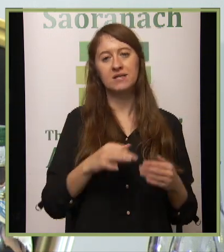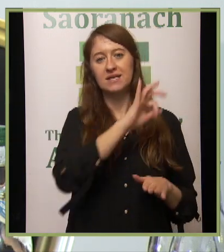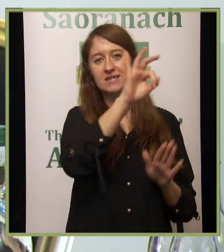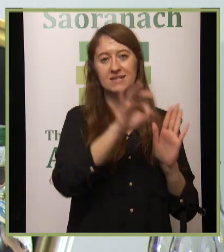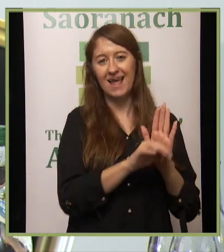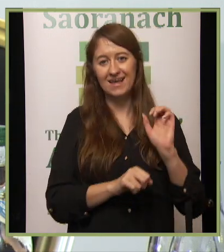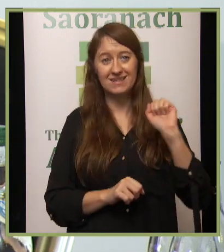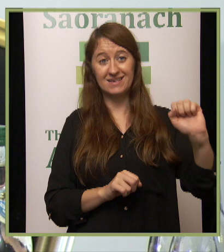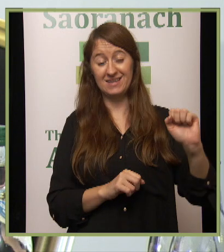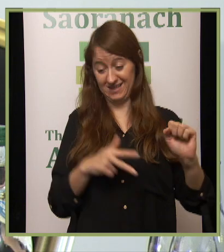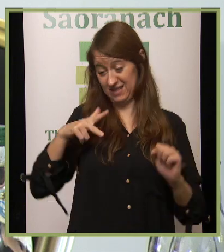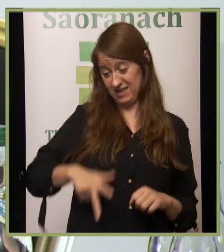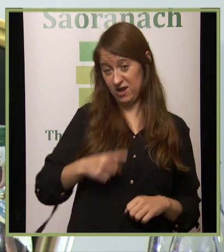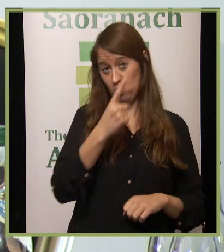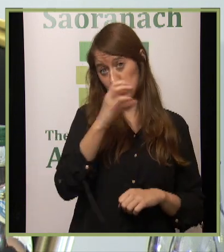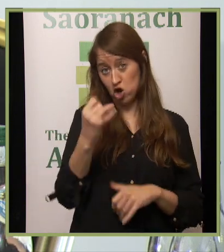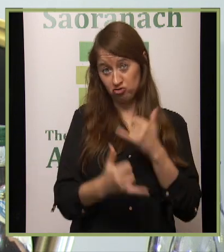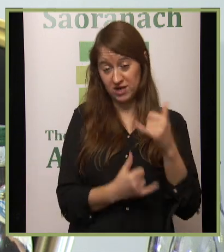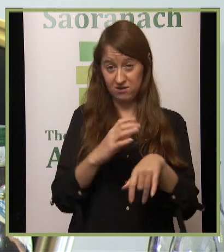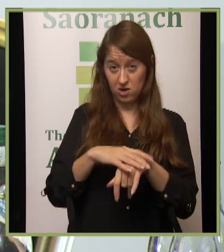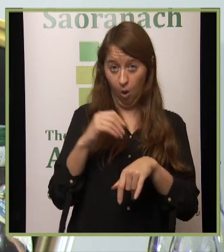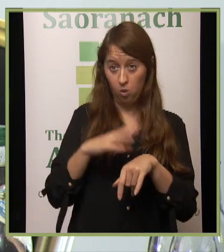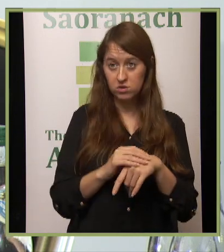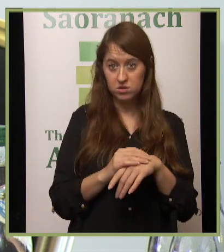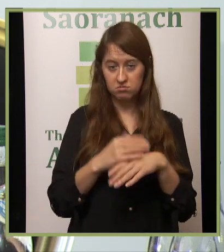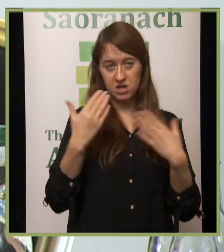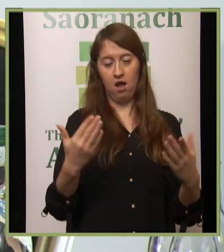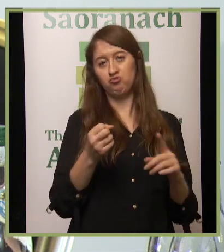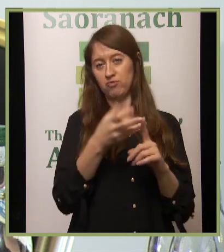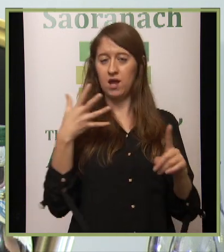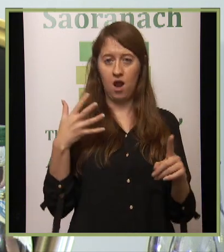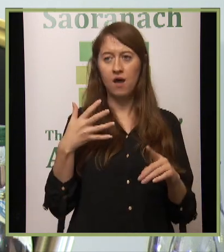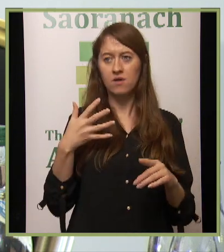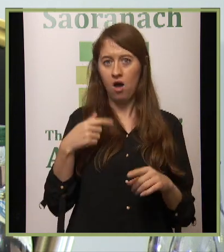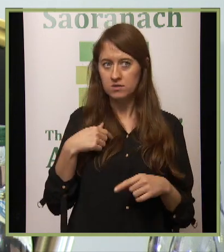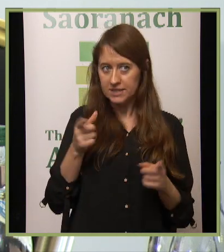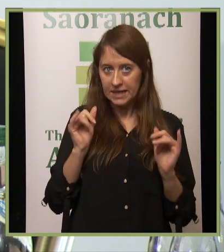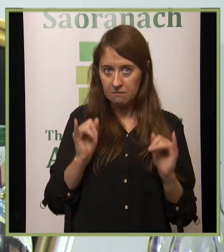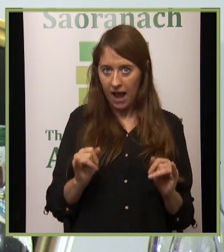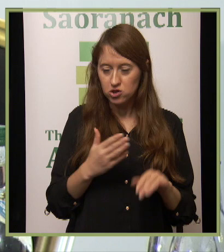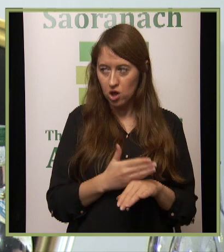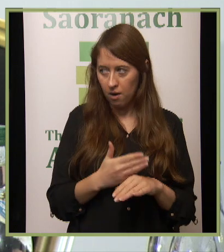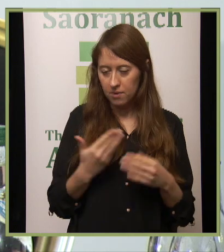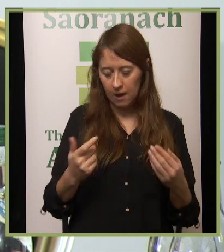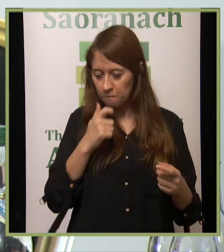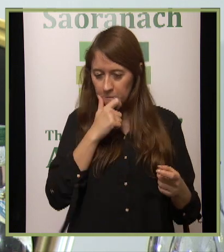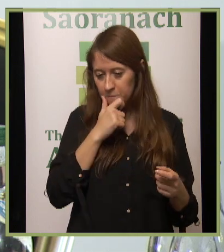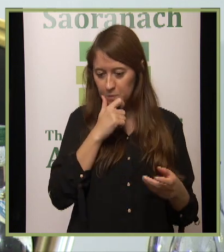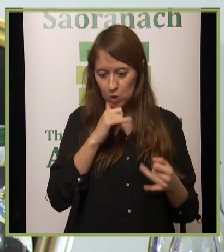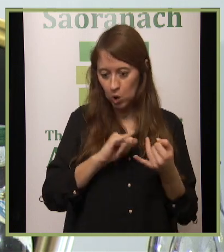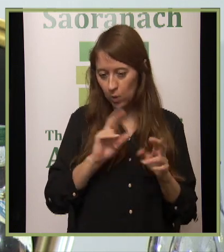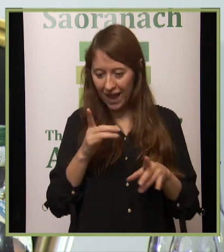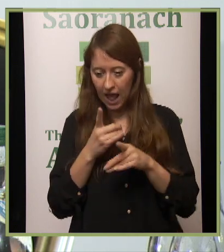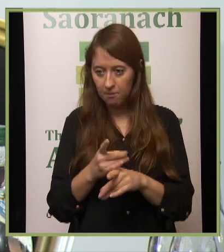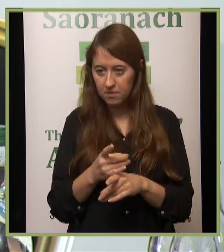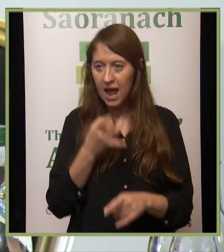nearly a century old, has realised it's doing a bad job and asked its people to advise it how to